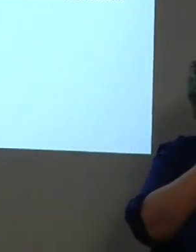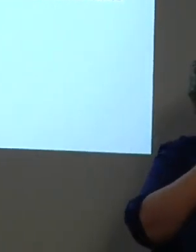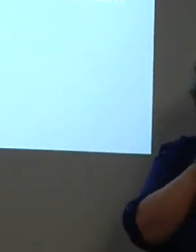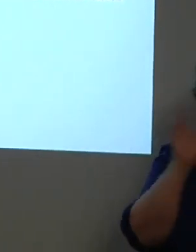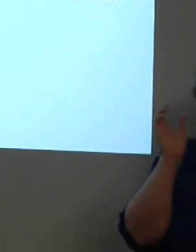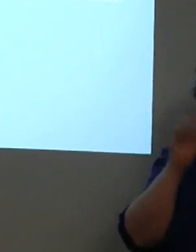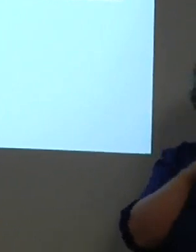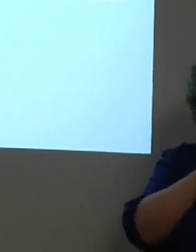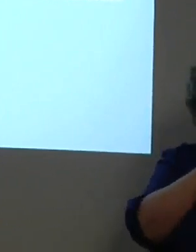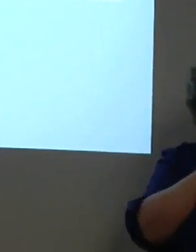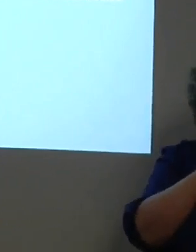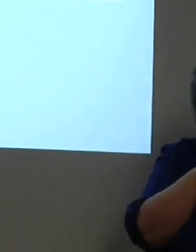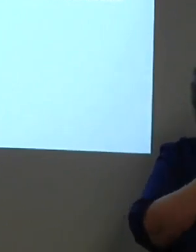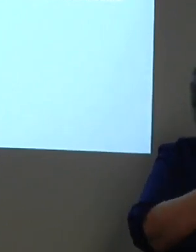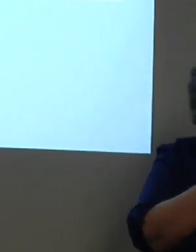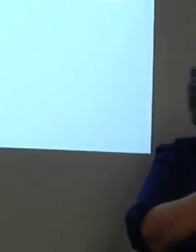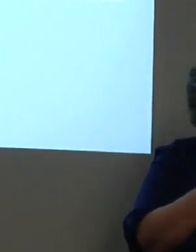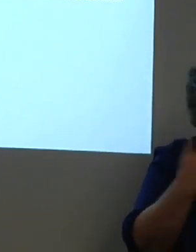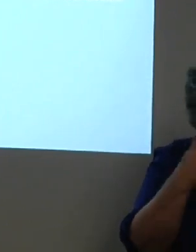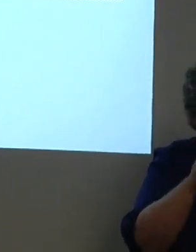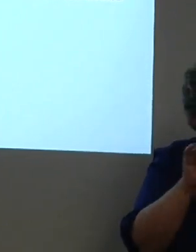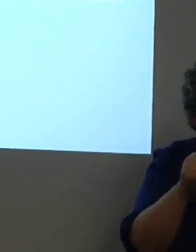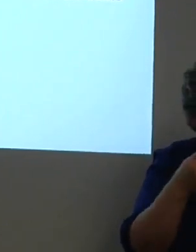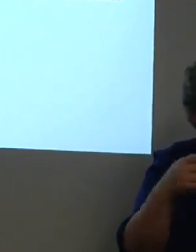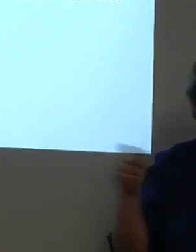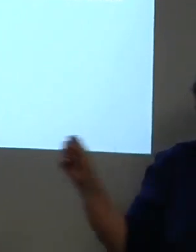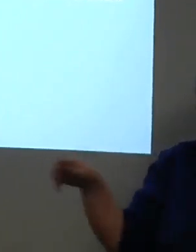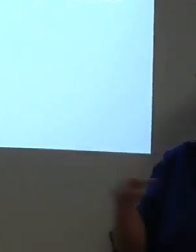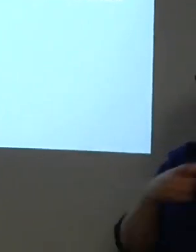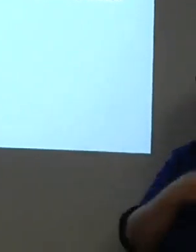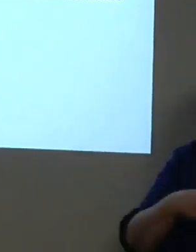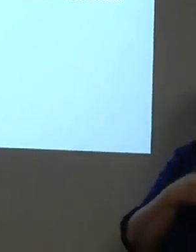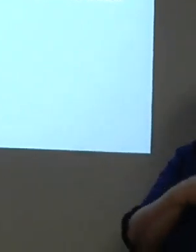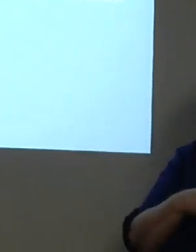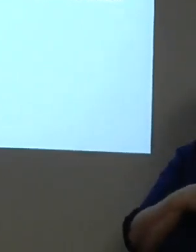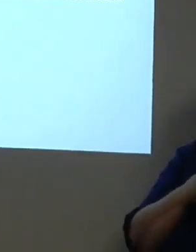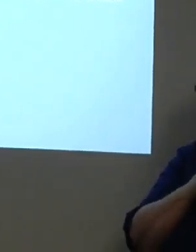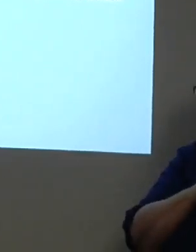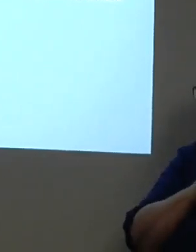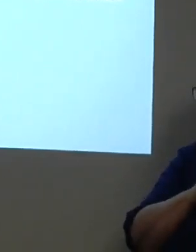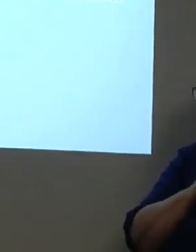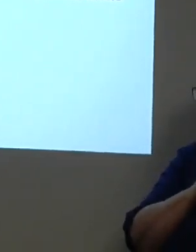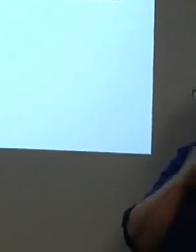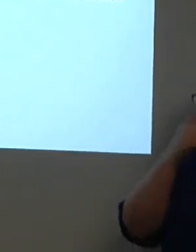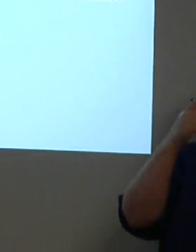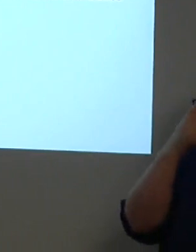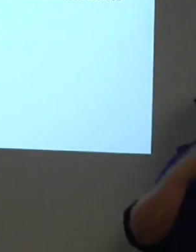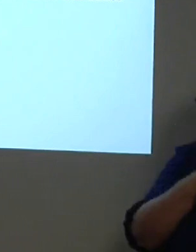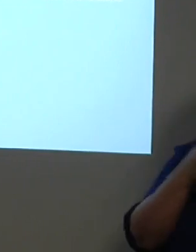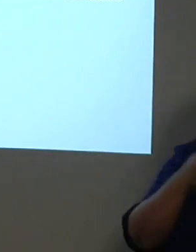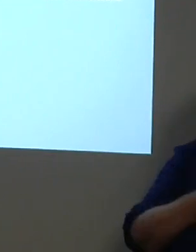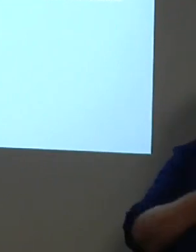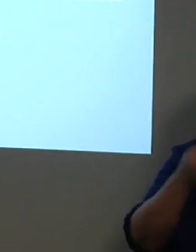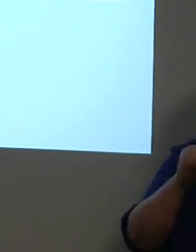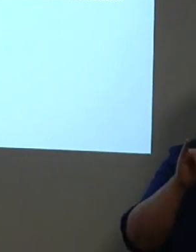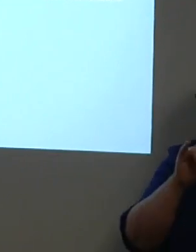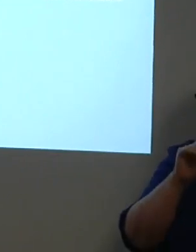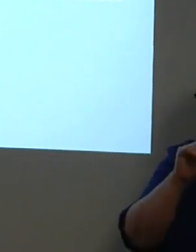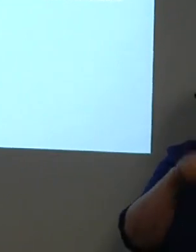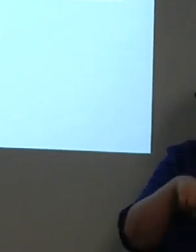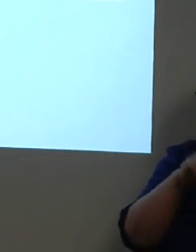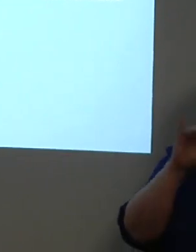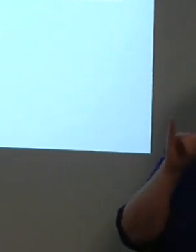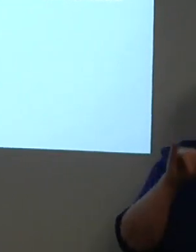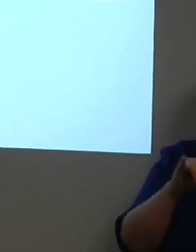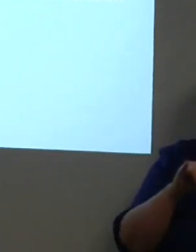what's it for? Is it an article on? It is an article, yep. So I think it's in Inquiry, but I can send that out when we send out the slides,